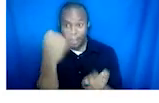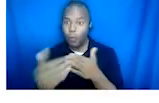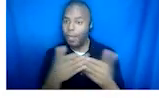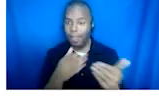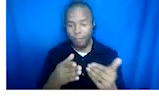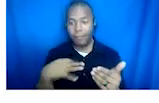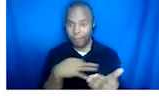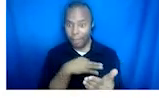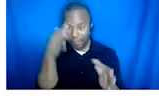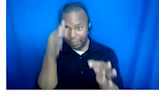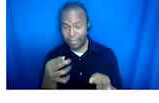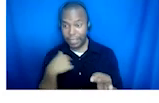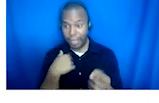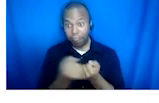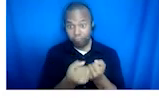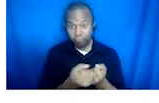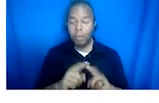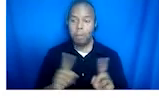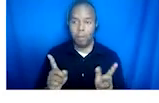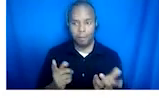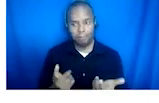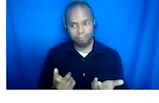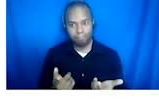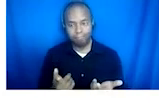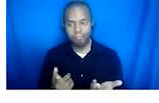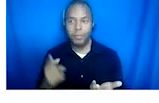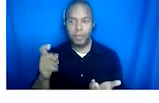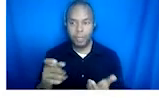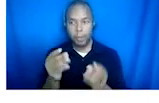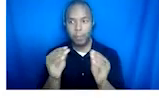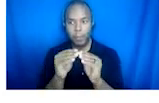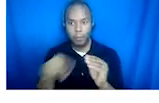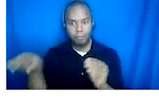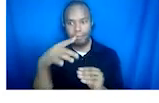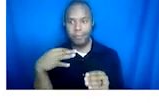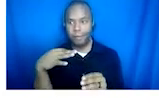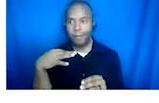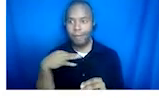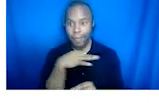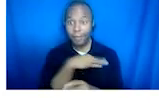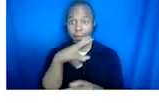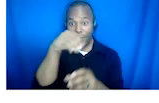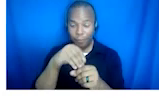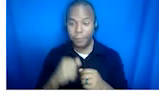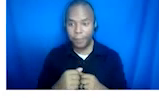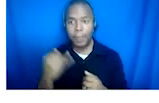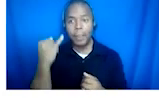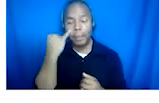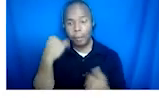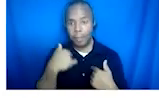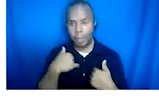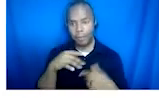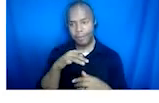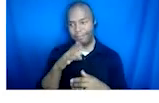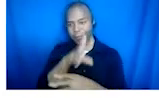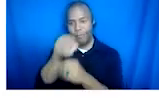the best course there. And maybe it would be. If I was at Little Madera and